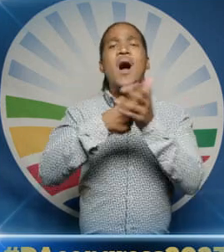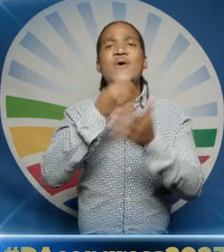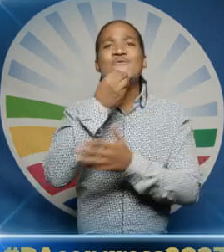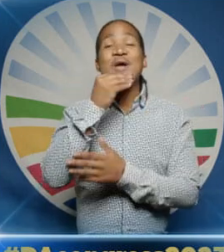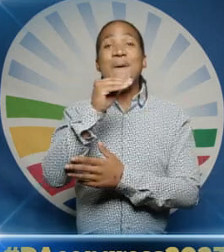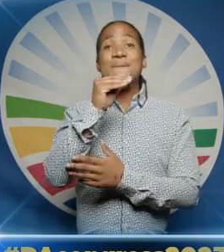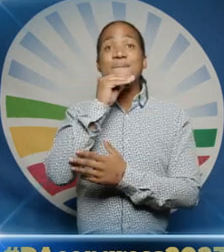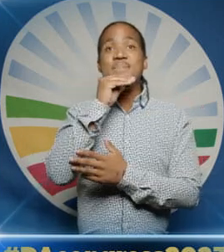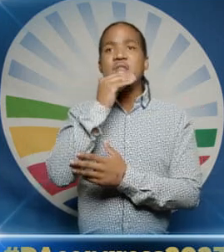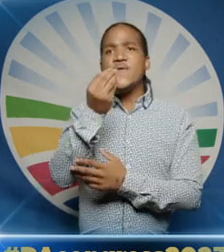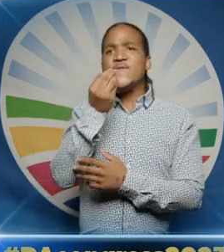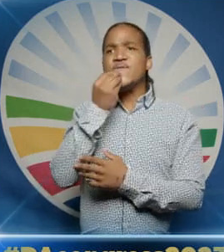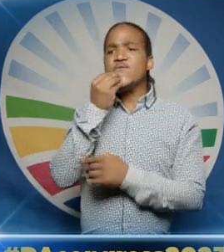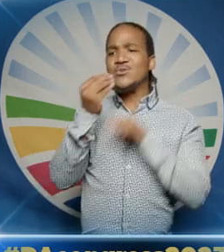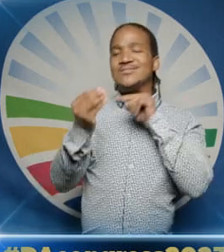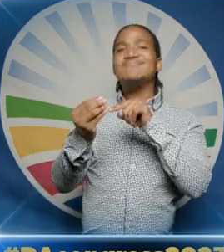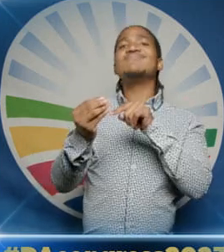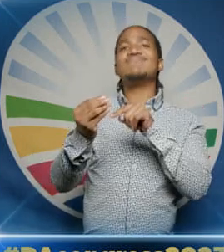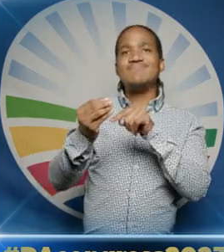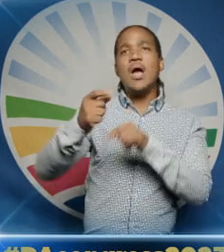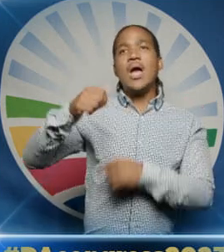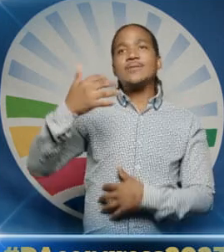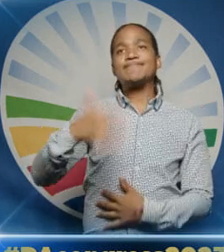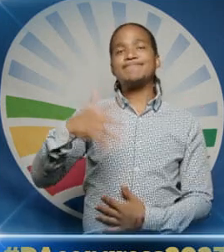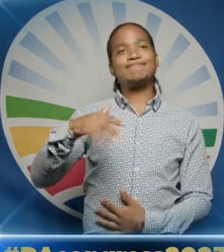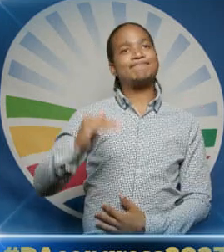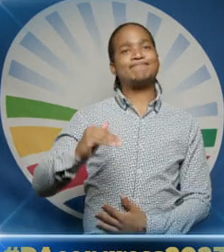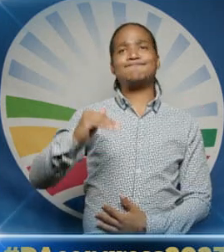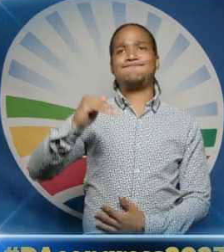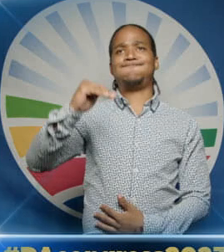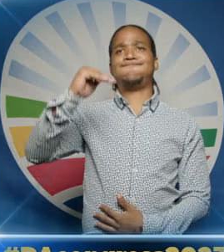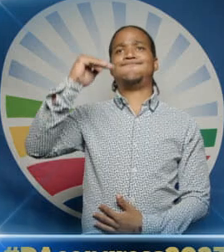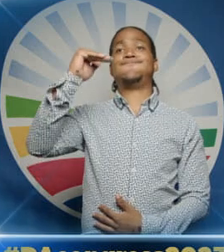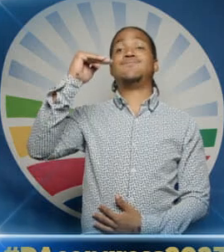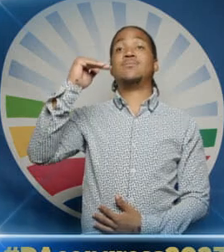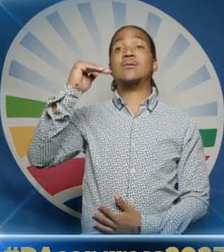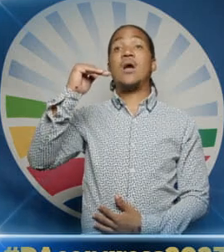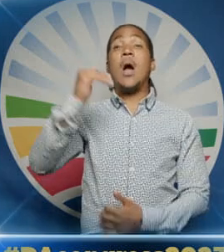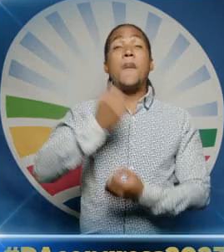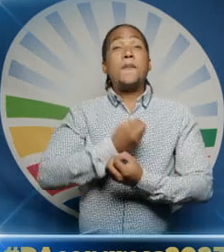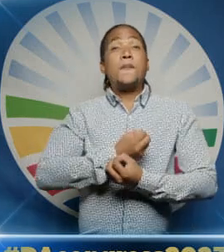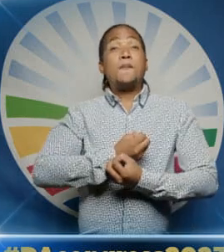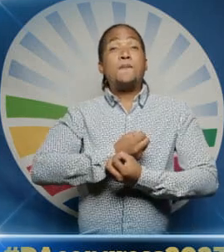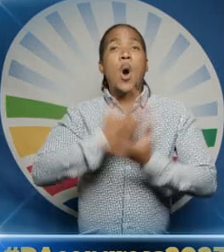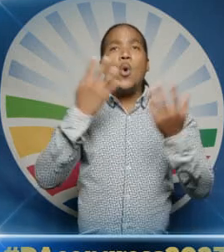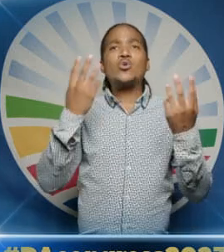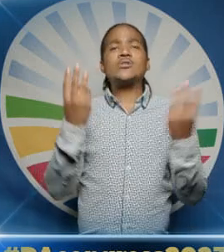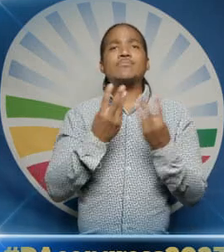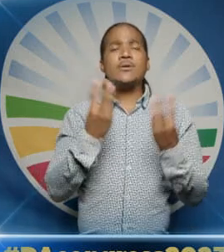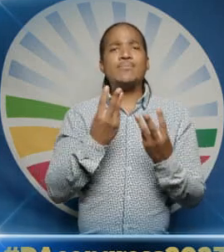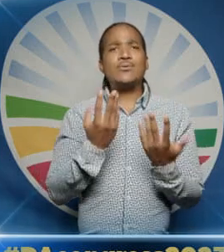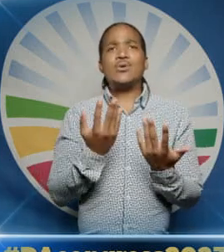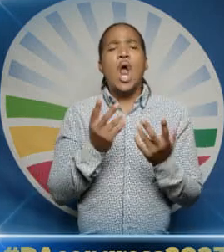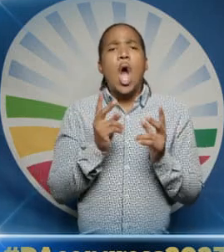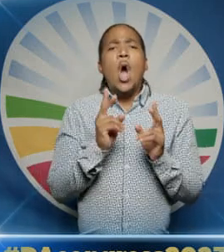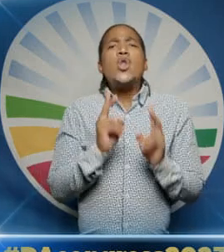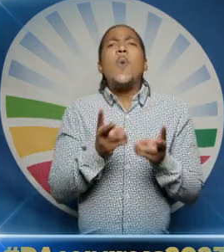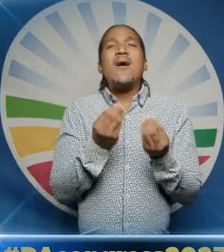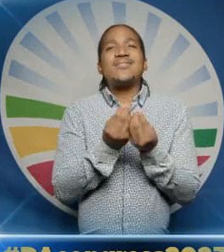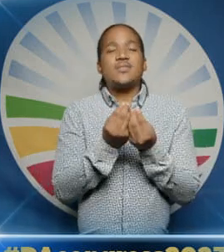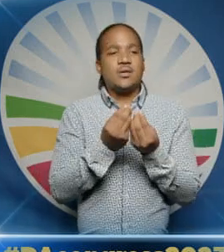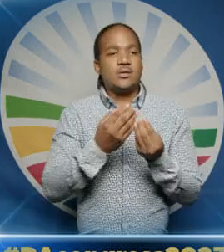of food has risen to unprecedented levels. Abantu abaninzi abasakwazi nokuthenga noko